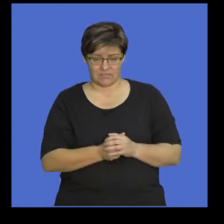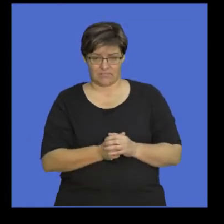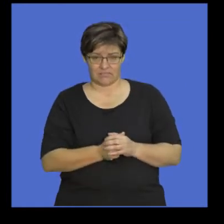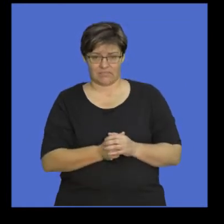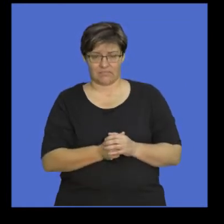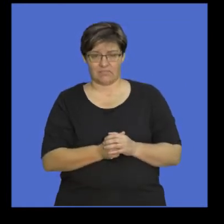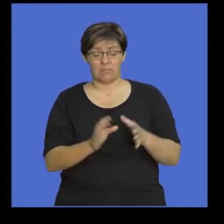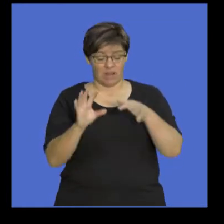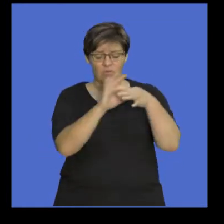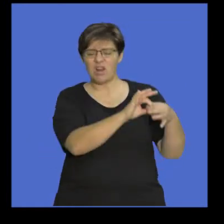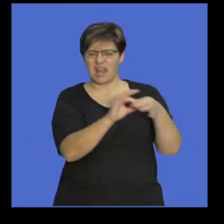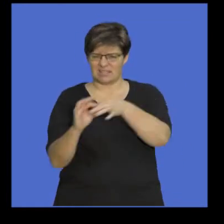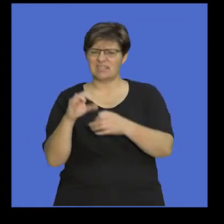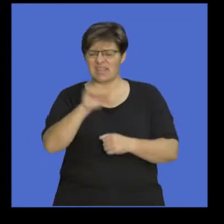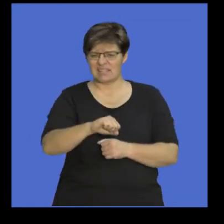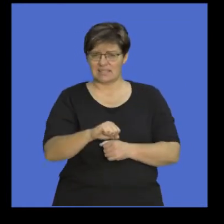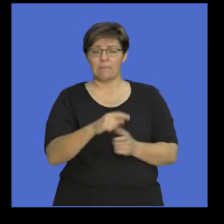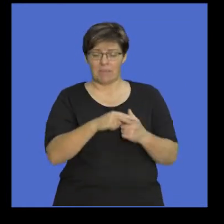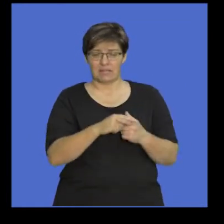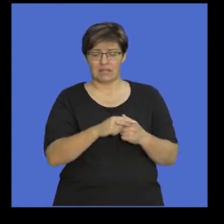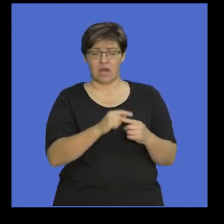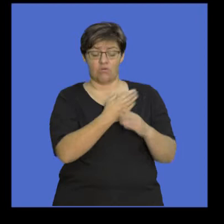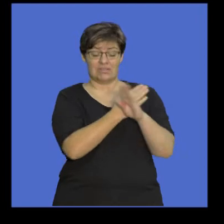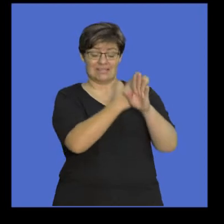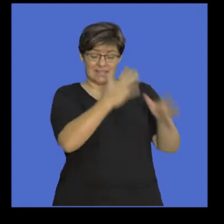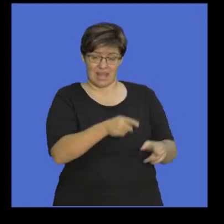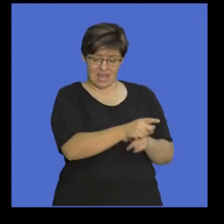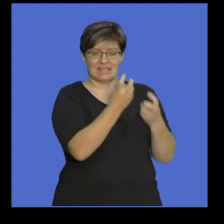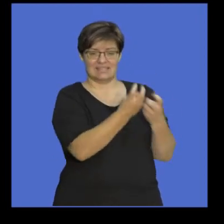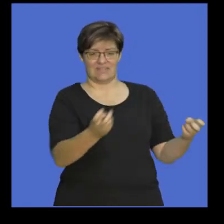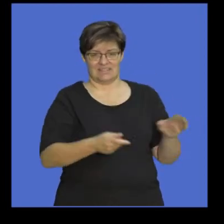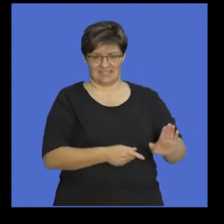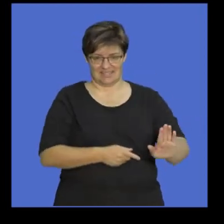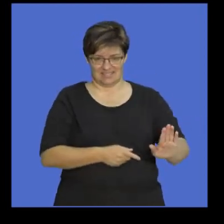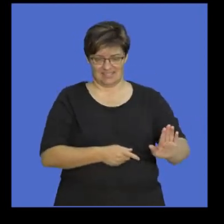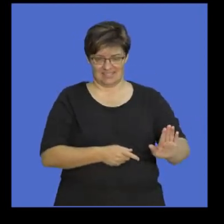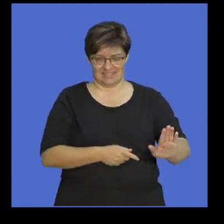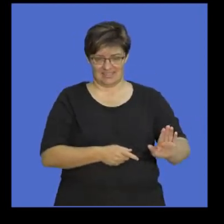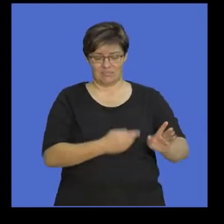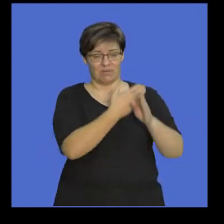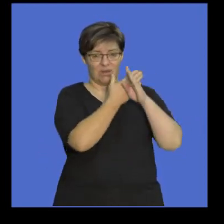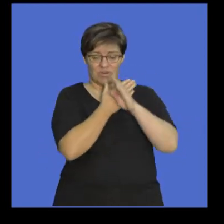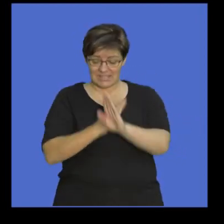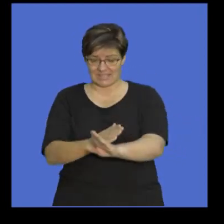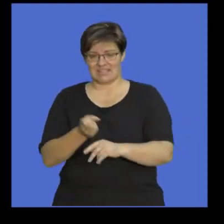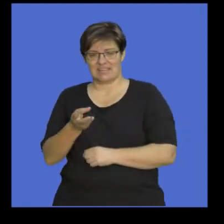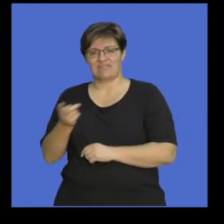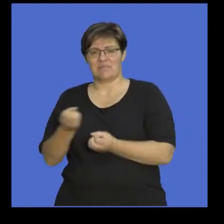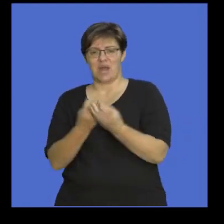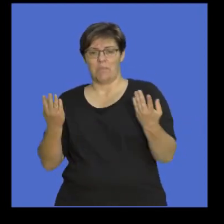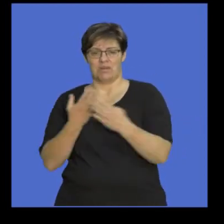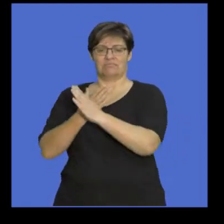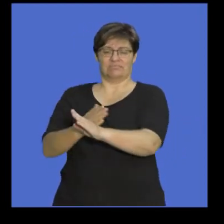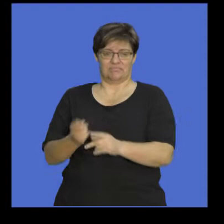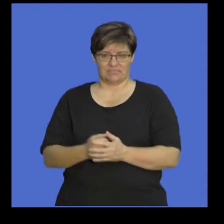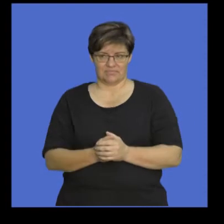two related terms, but a resistor is an instrument or a device that offers resistance, which is the quantity. Now, if we talk